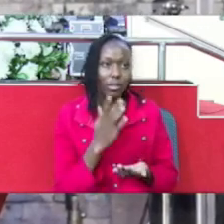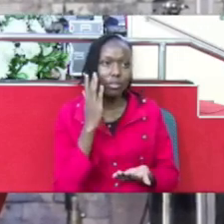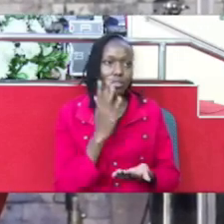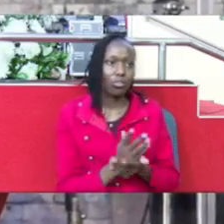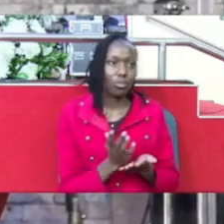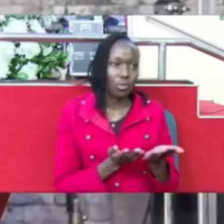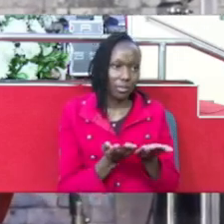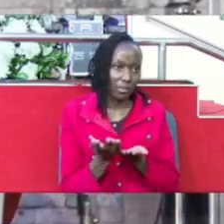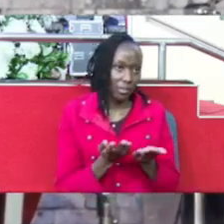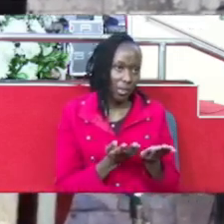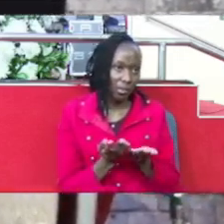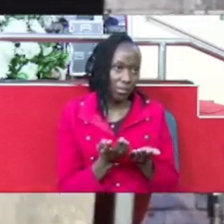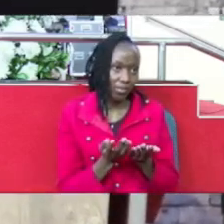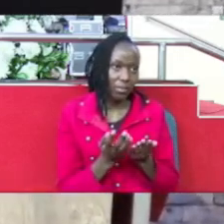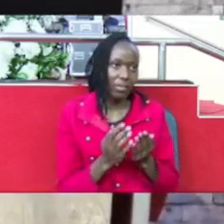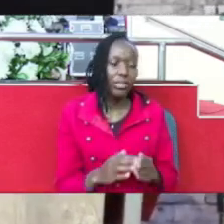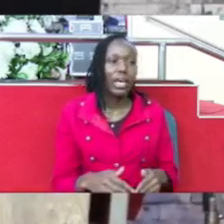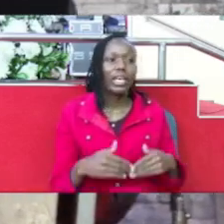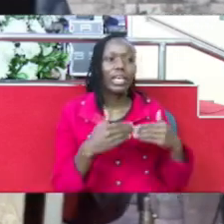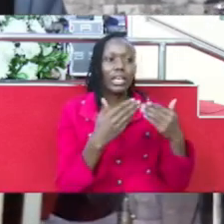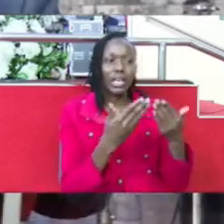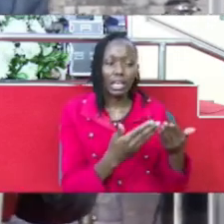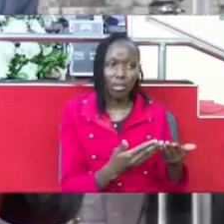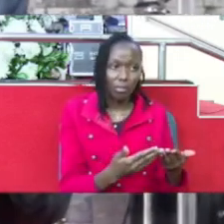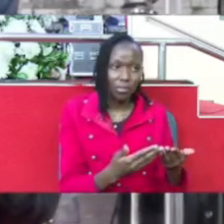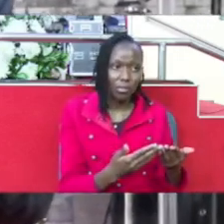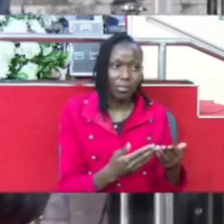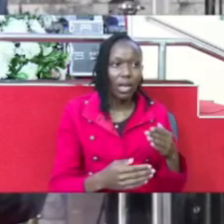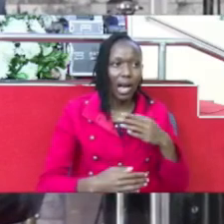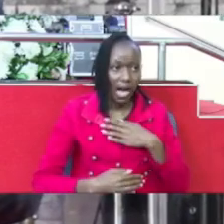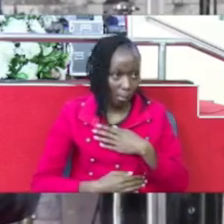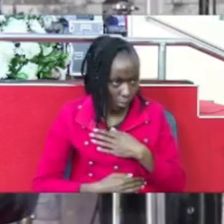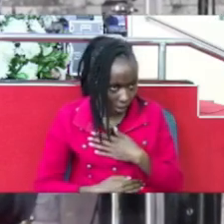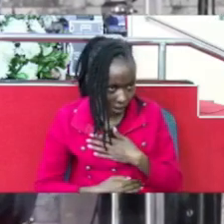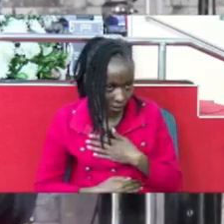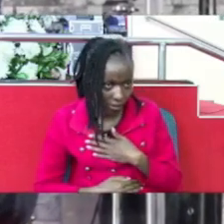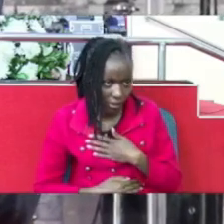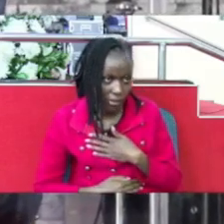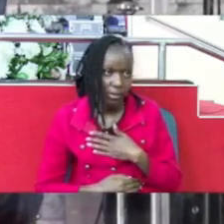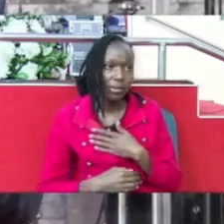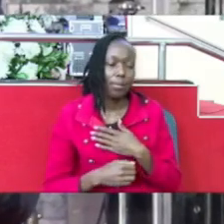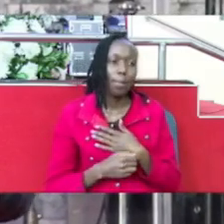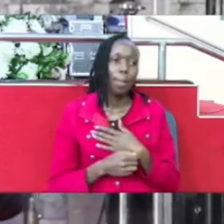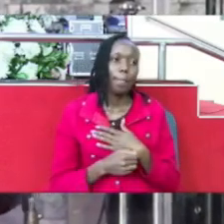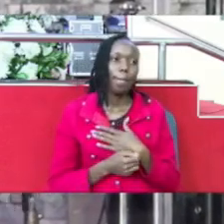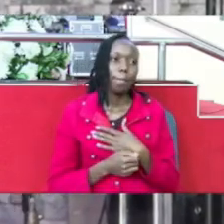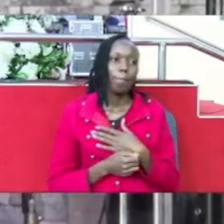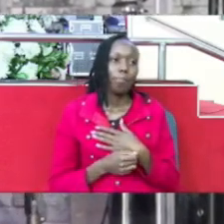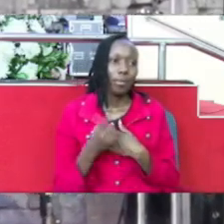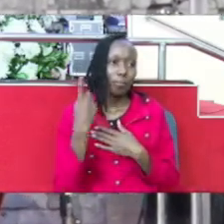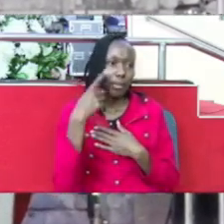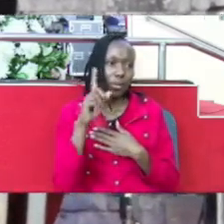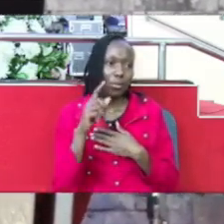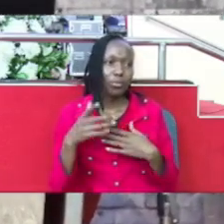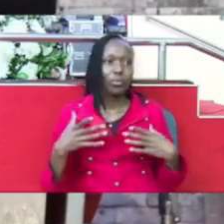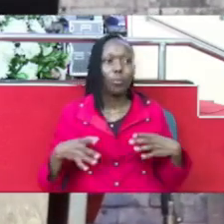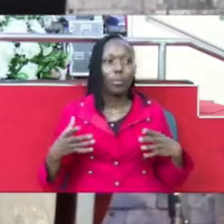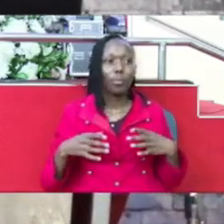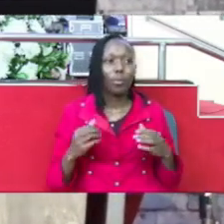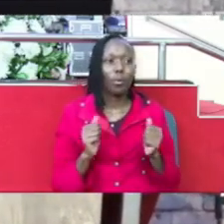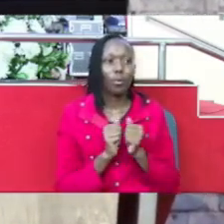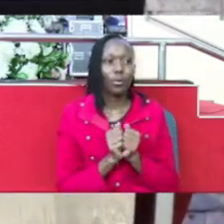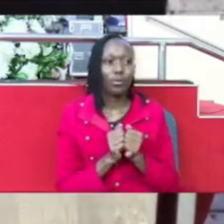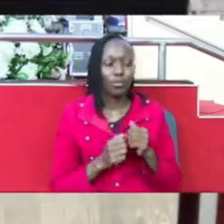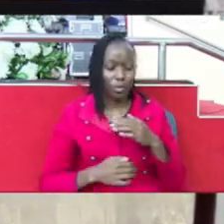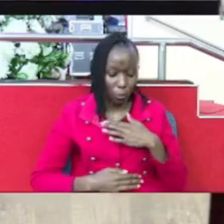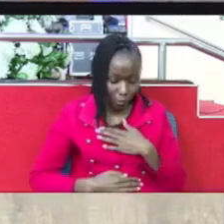true service produces humility. Kwa hivyo huduma ya kweli inatoa unyenyekevu. Because people with humility, sababu